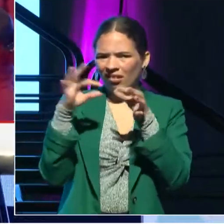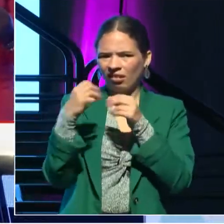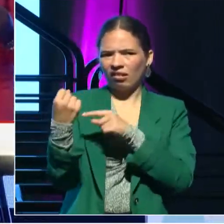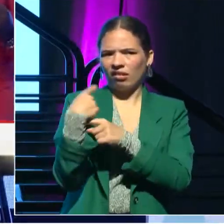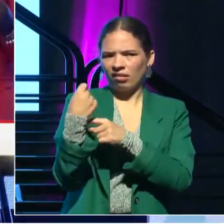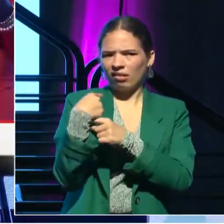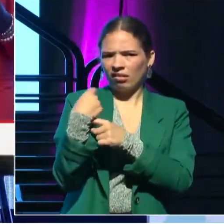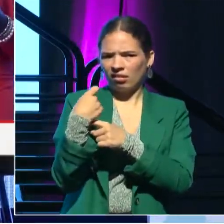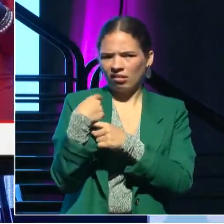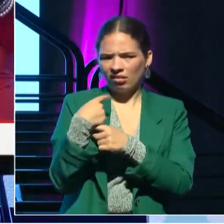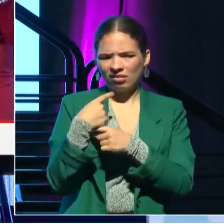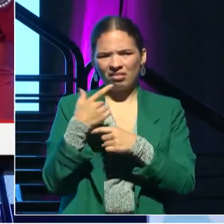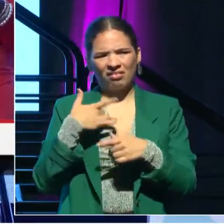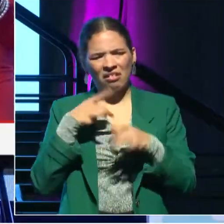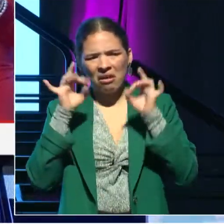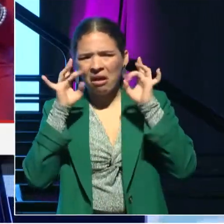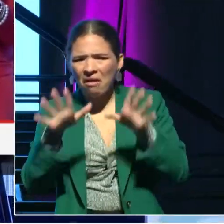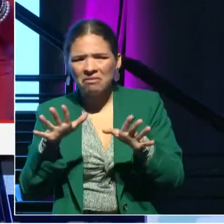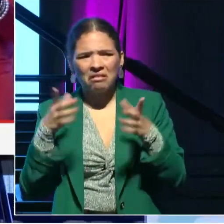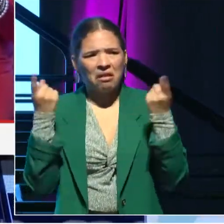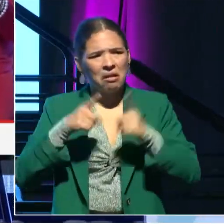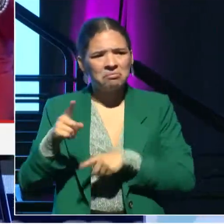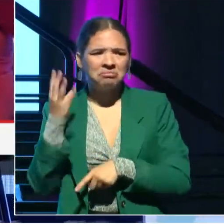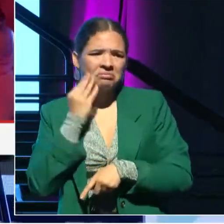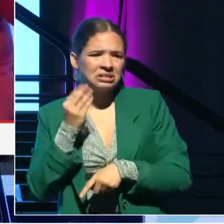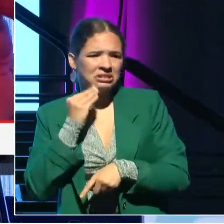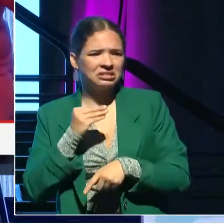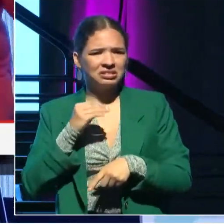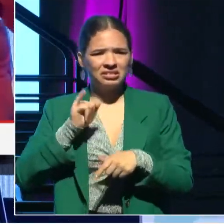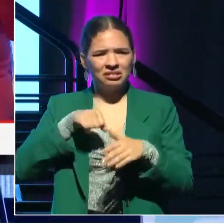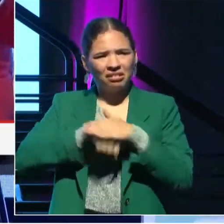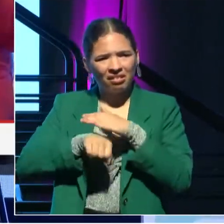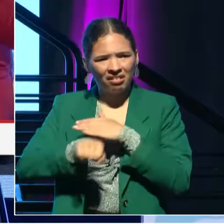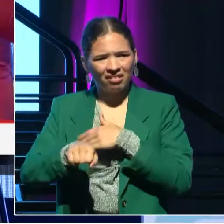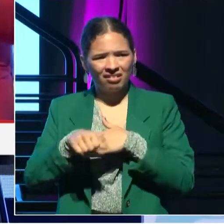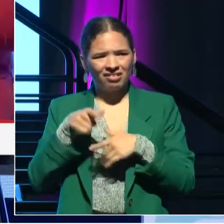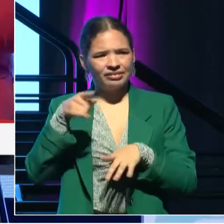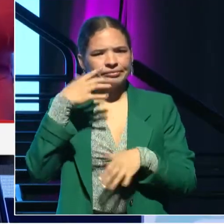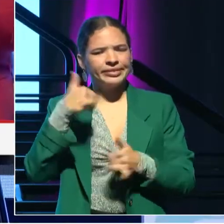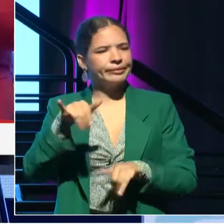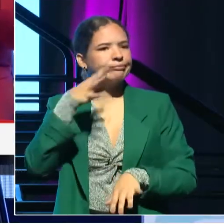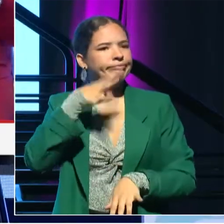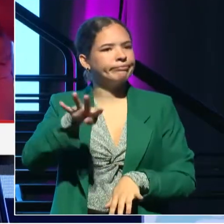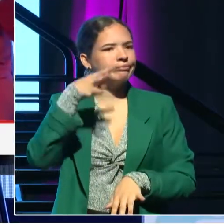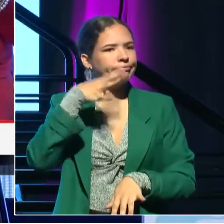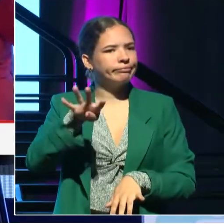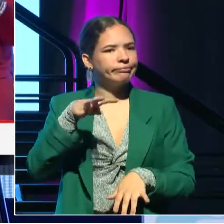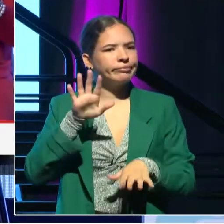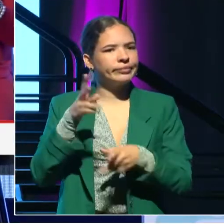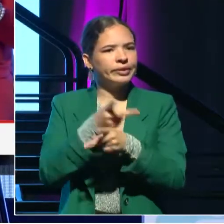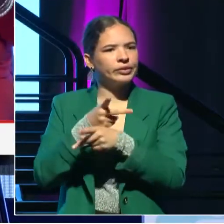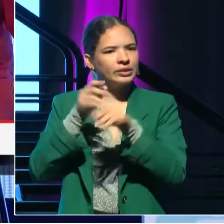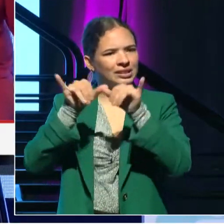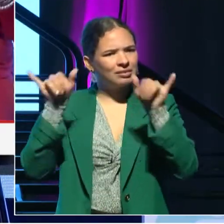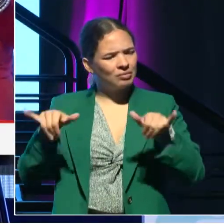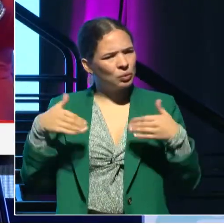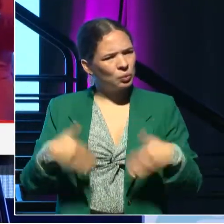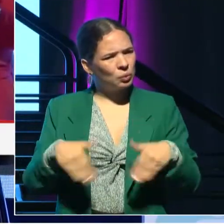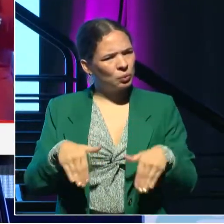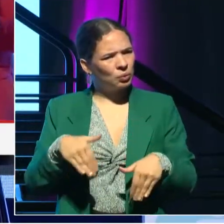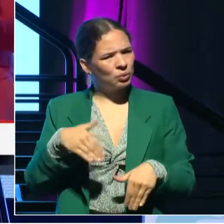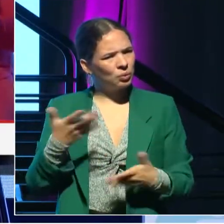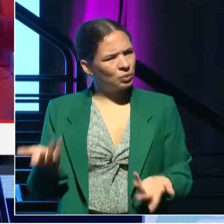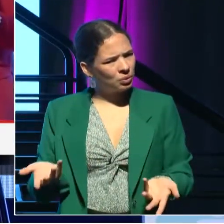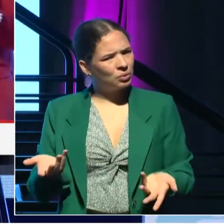who are really disregarded and dismissed in the healthcare system. So we have not made the collective push that I would like to see us happen, but this is